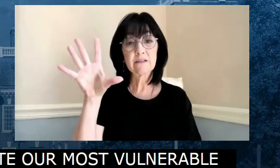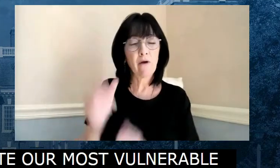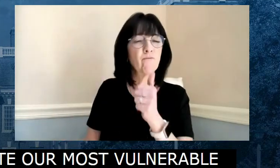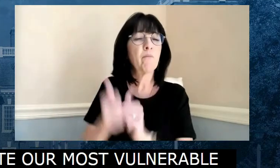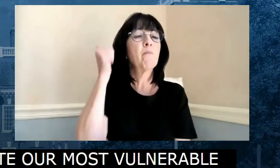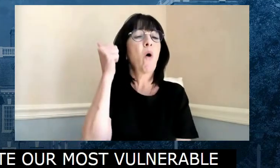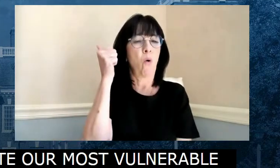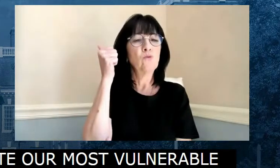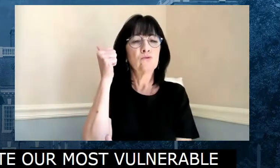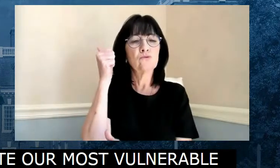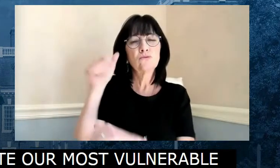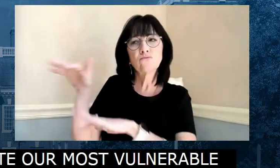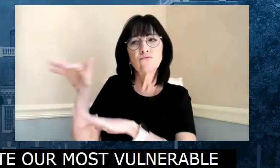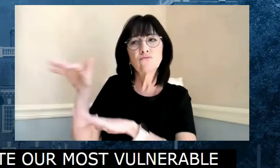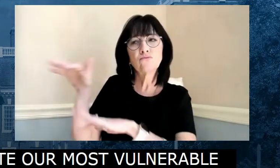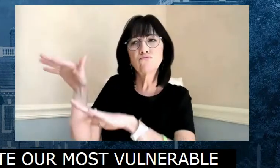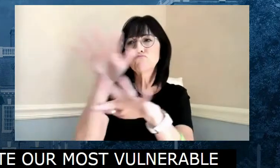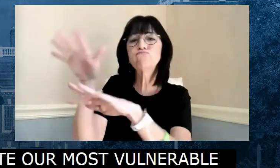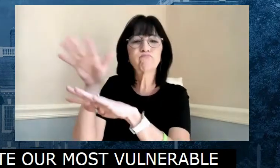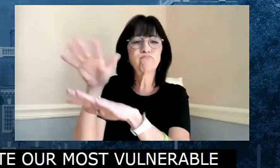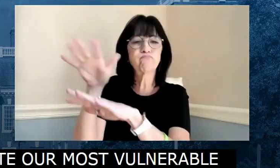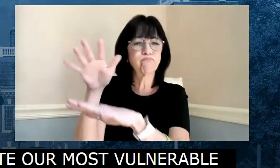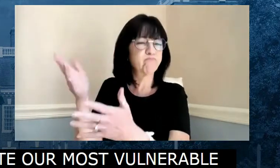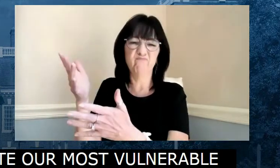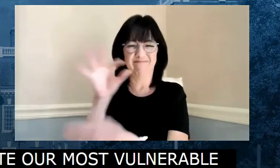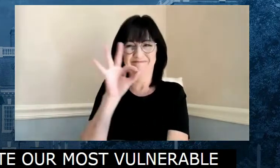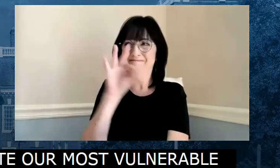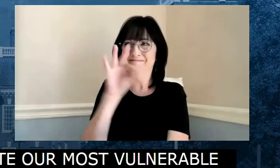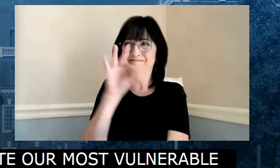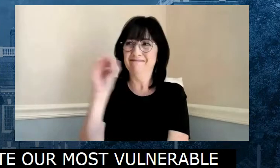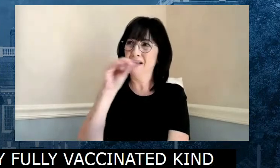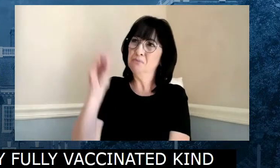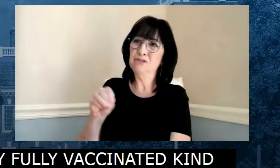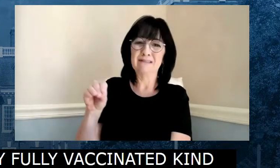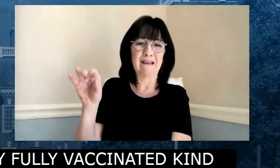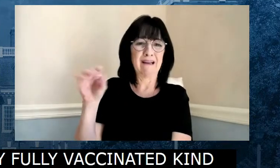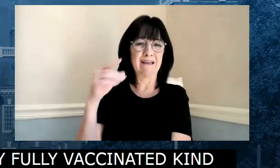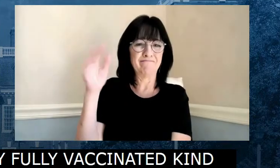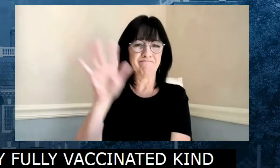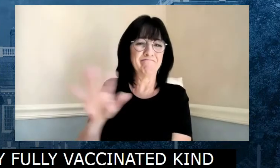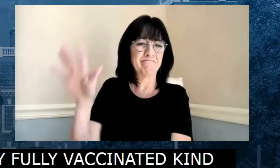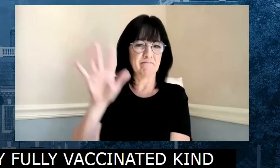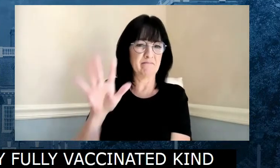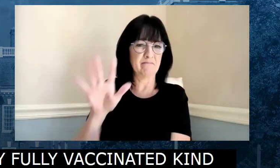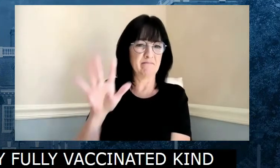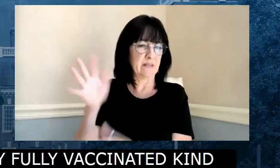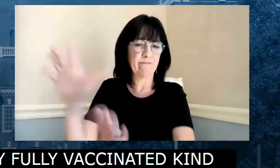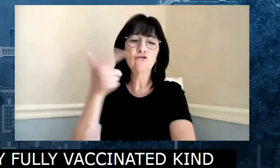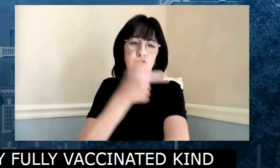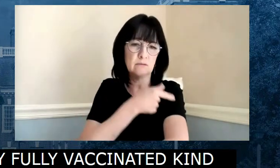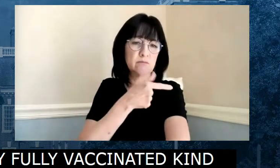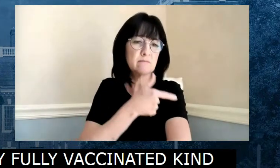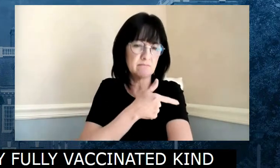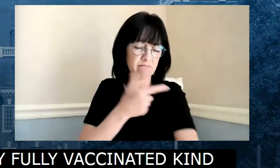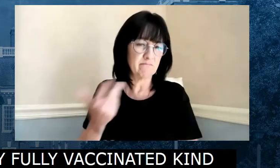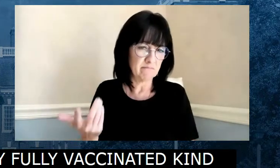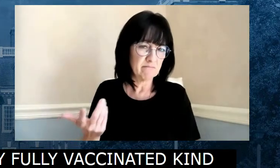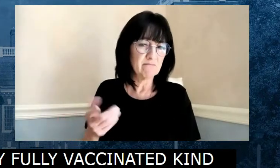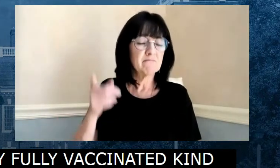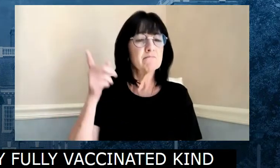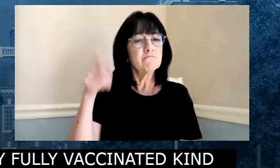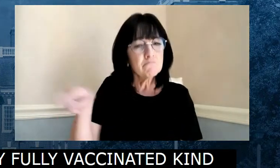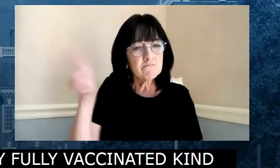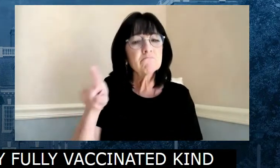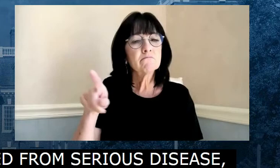vaccinated, kind of north of 90%. And so they're protected from serious disease, from hospitalization,